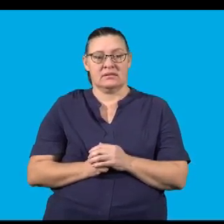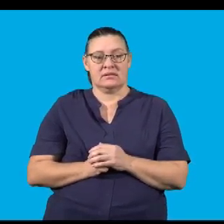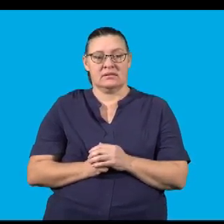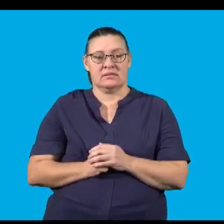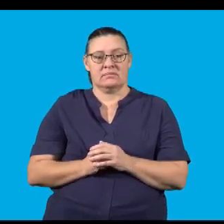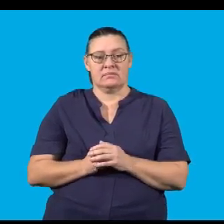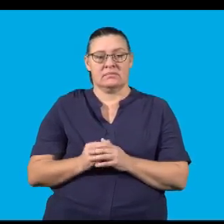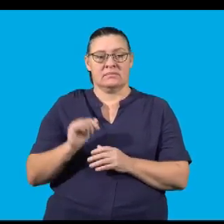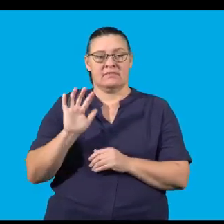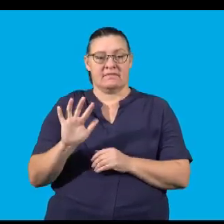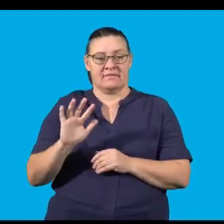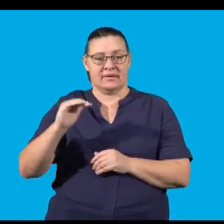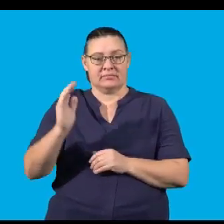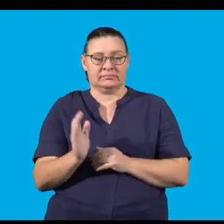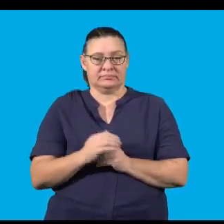which is 5.